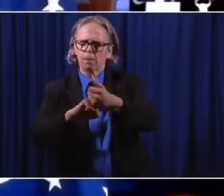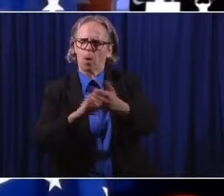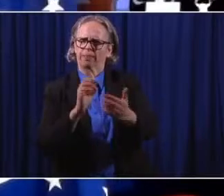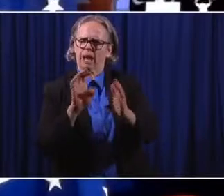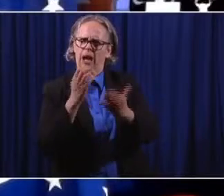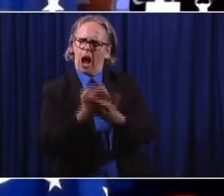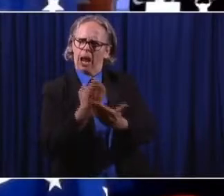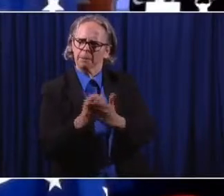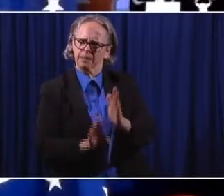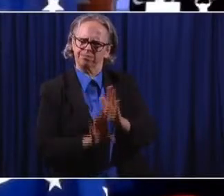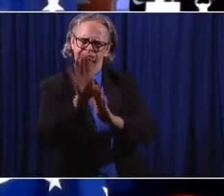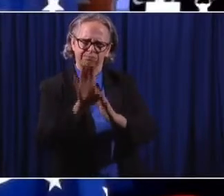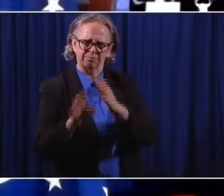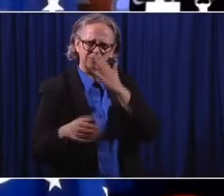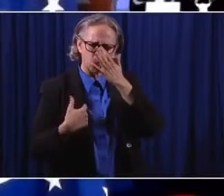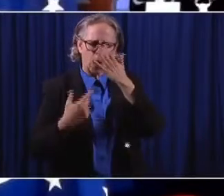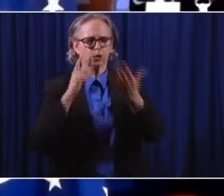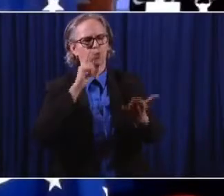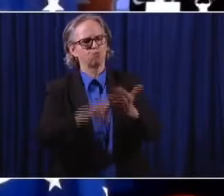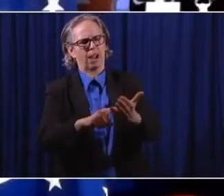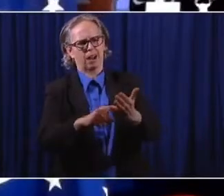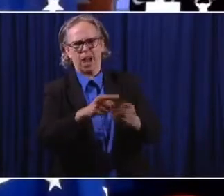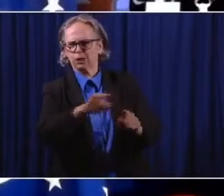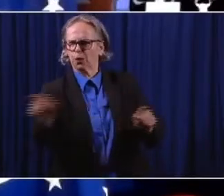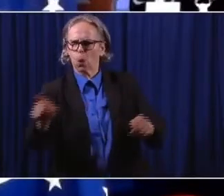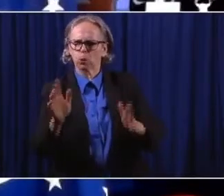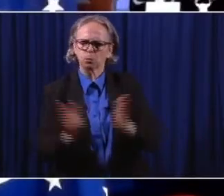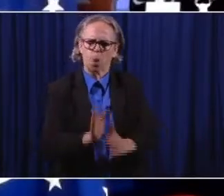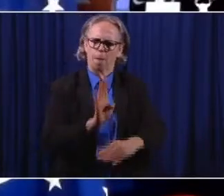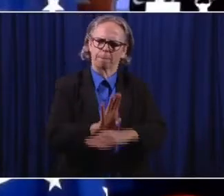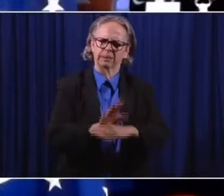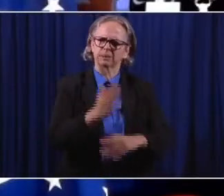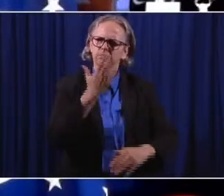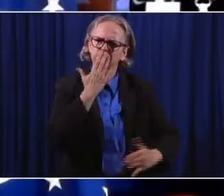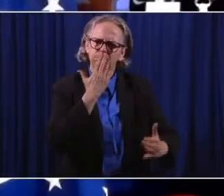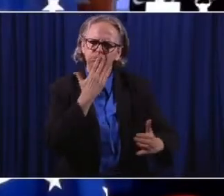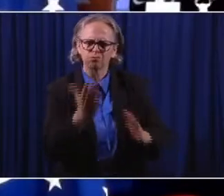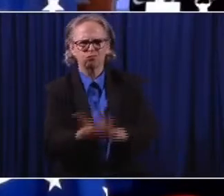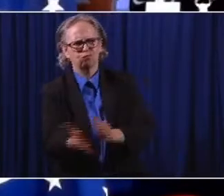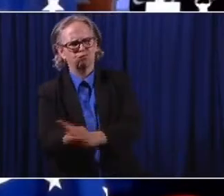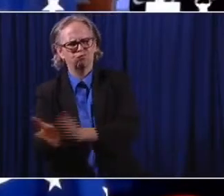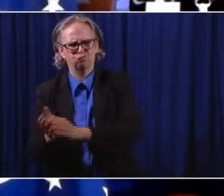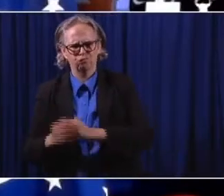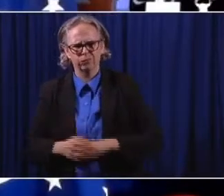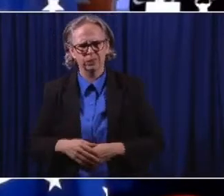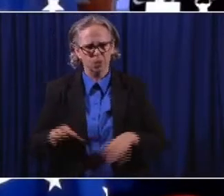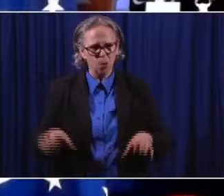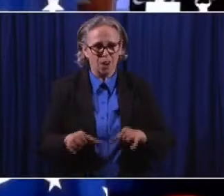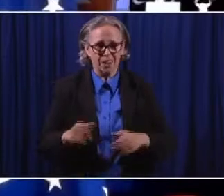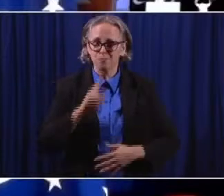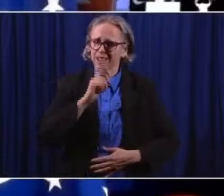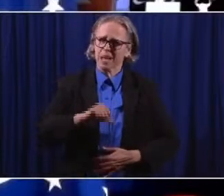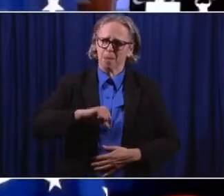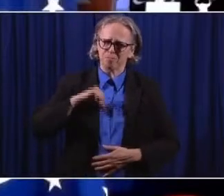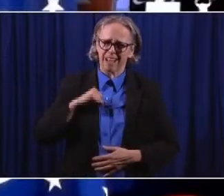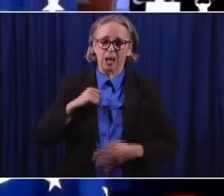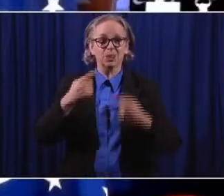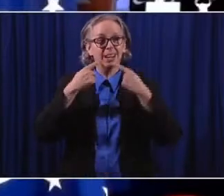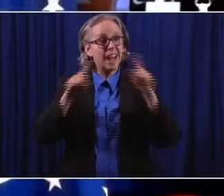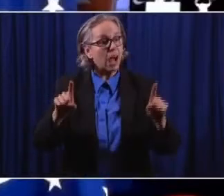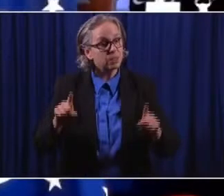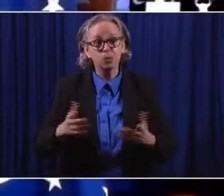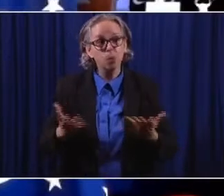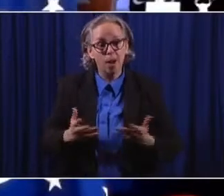centers that really have done an amazing job. And we're proud to announce this week that the Ohio SBDC